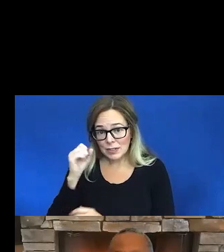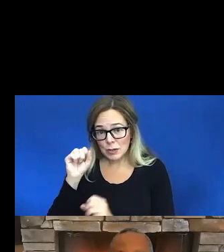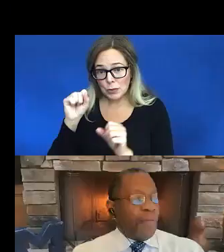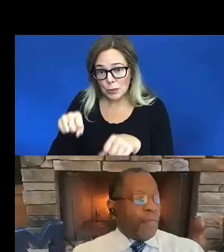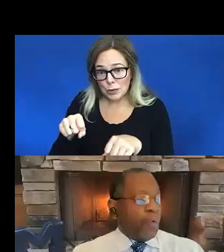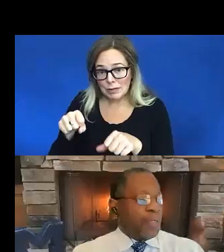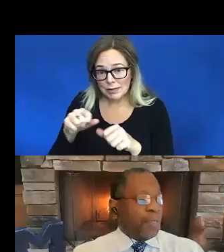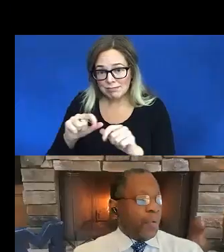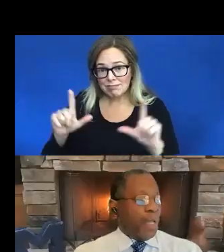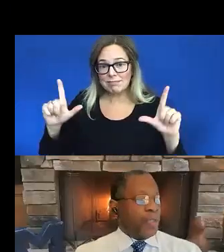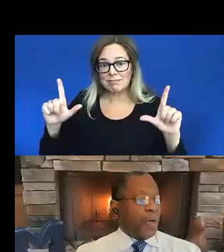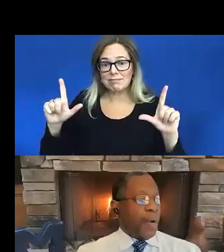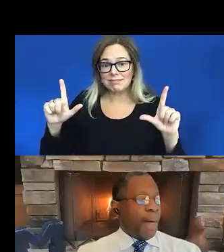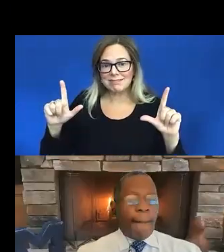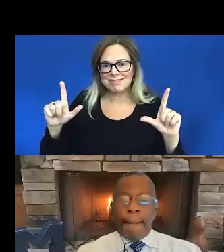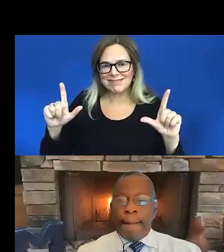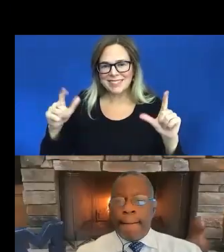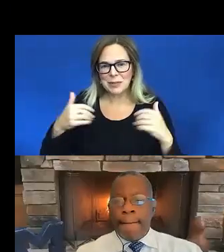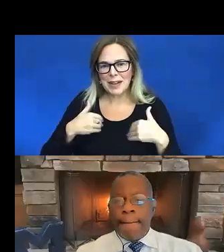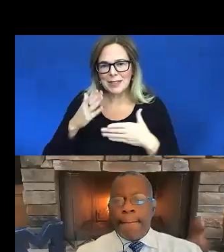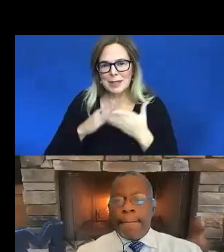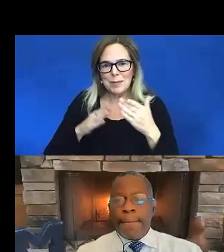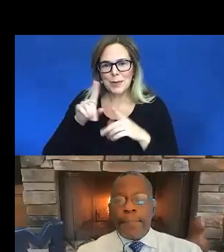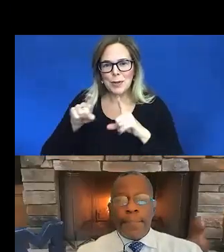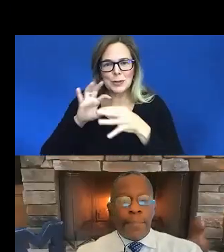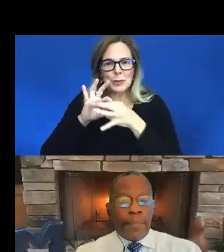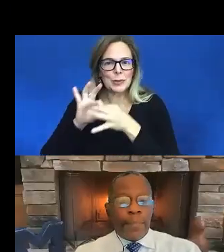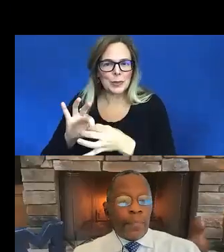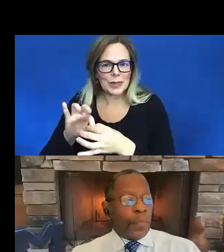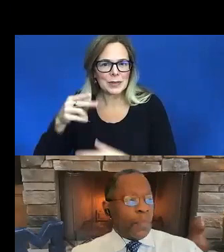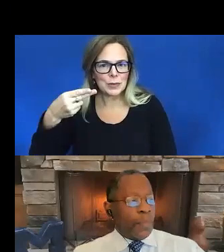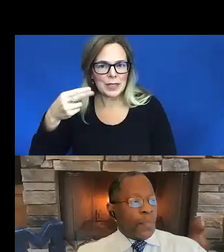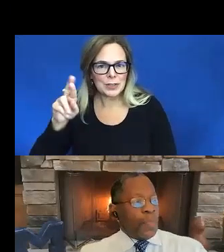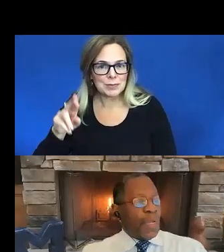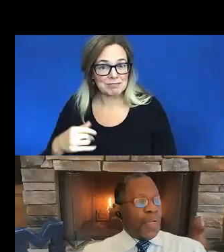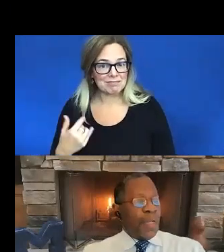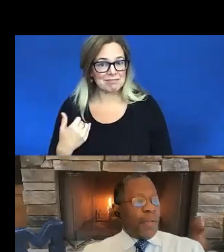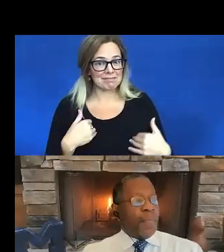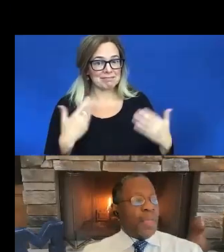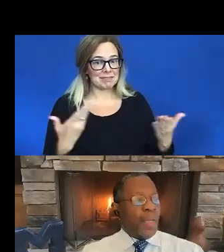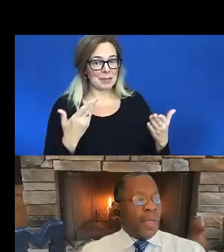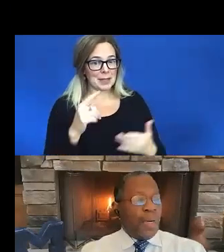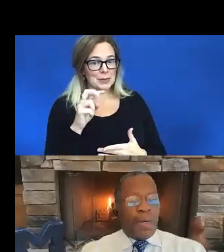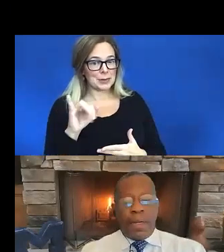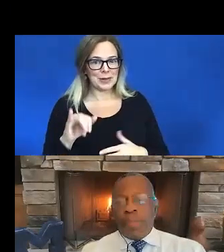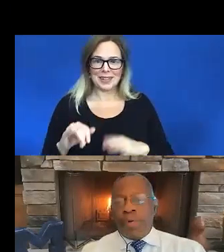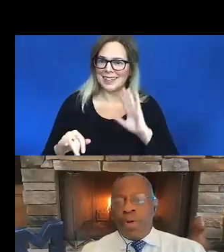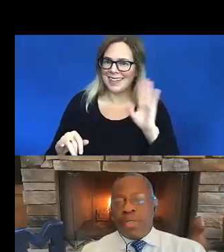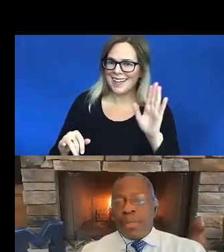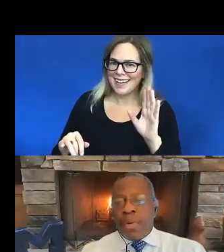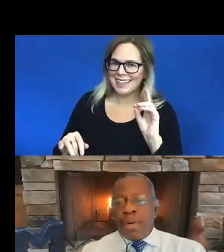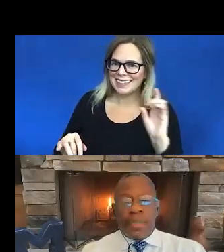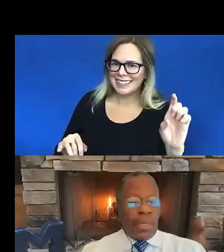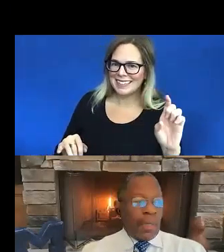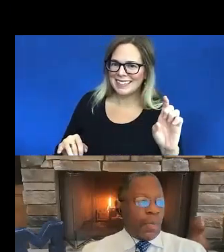come on, we'll have a few questions for you in HR. I'm on, Tony. Hi, Dee. A number of